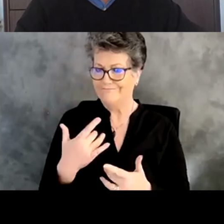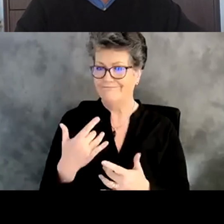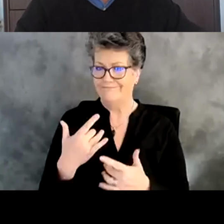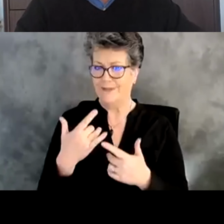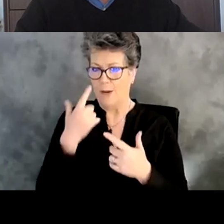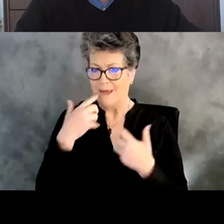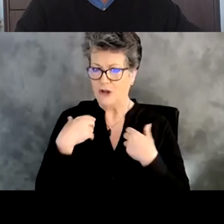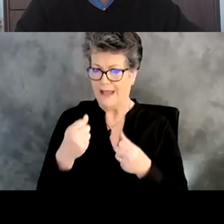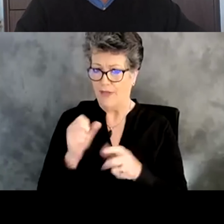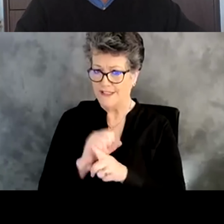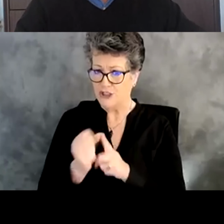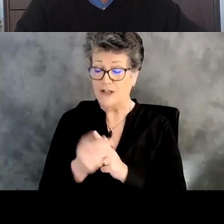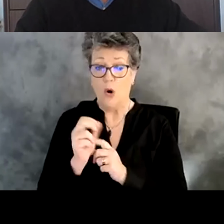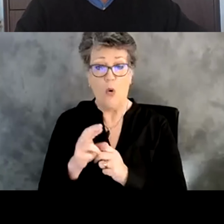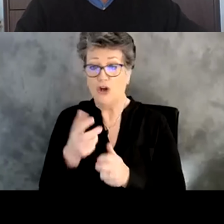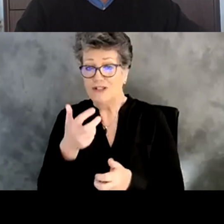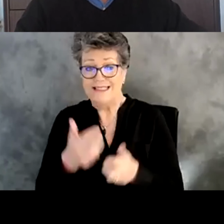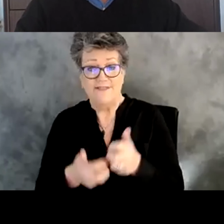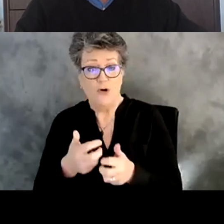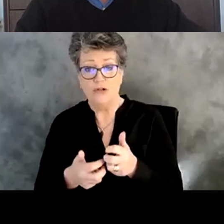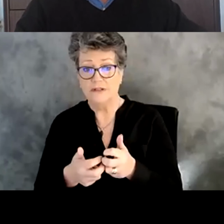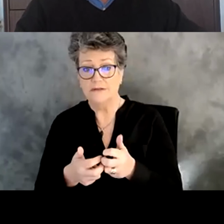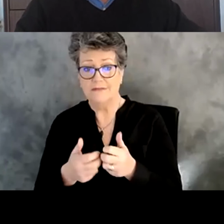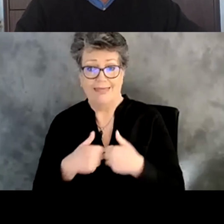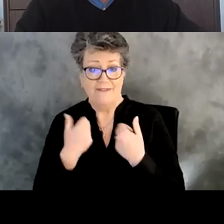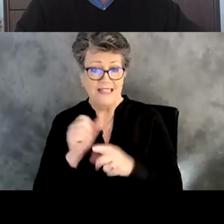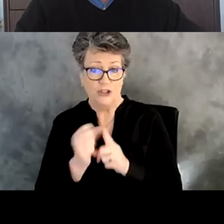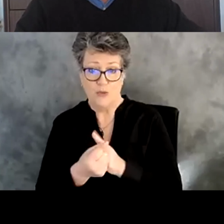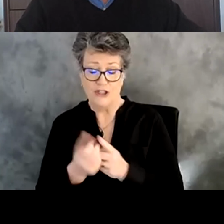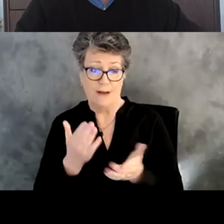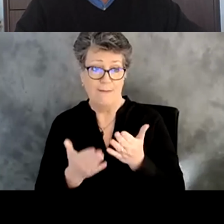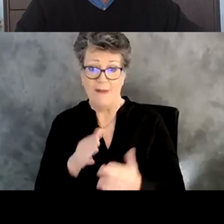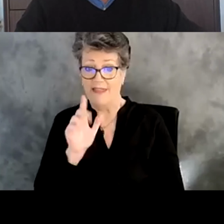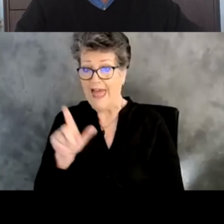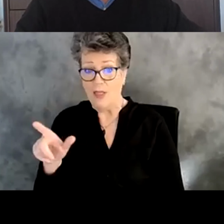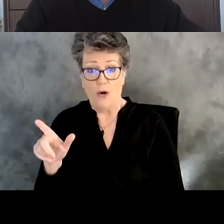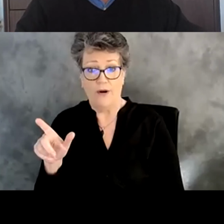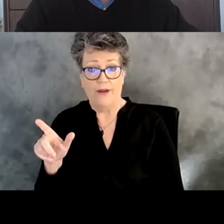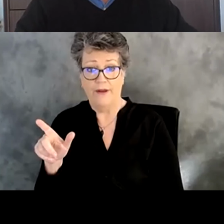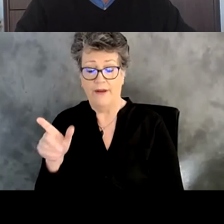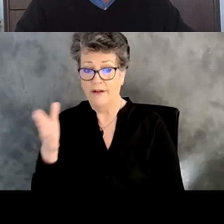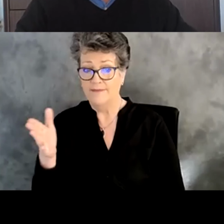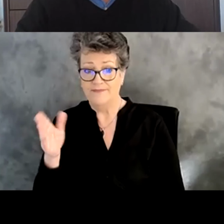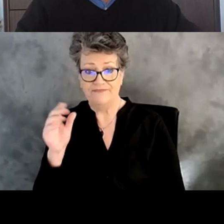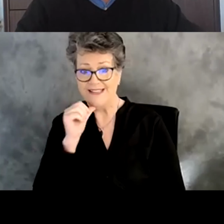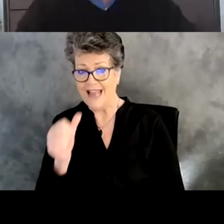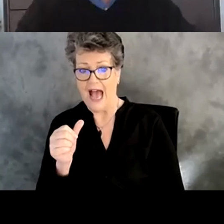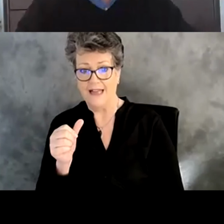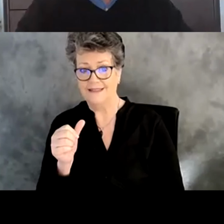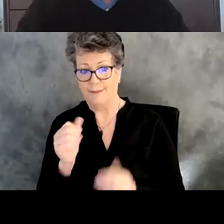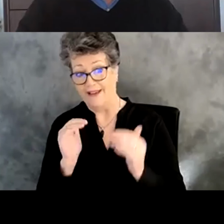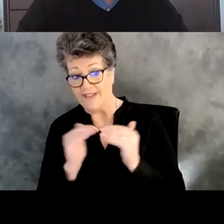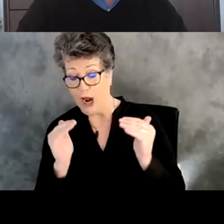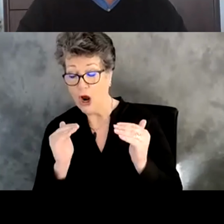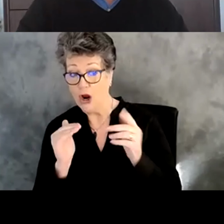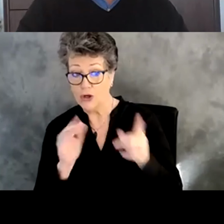health condition, or just difficult living situations. Maybe the landlord is not being fair